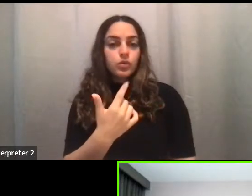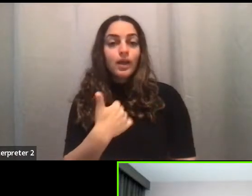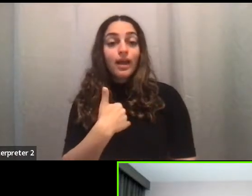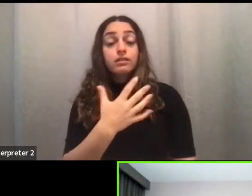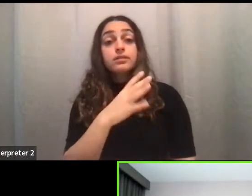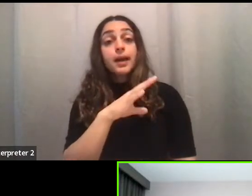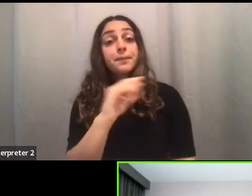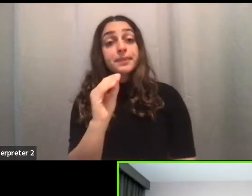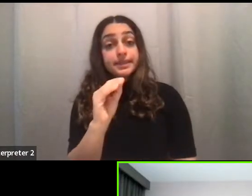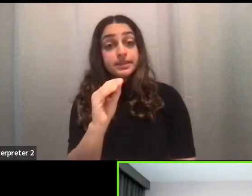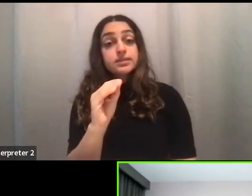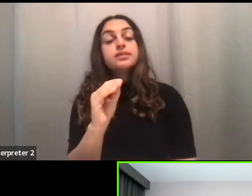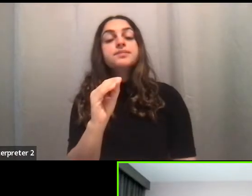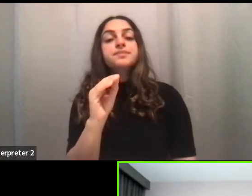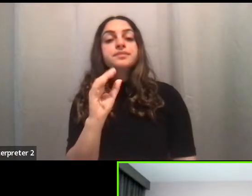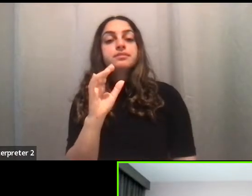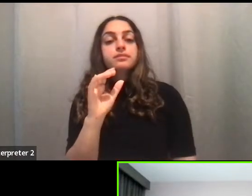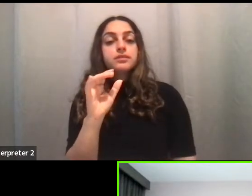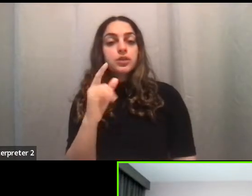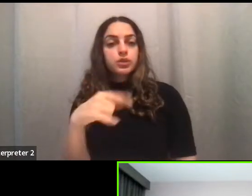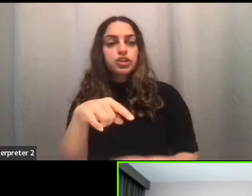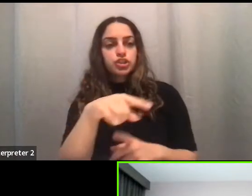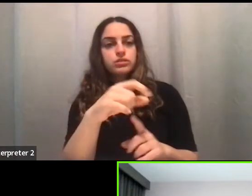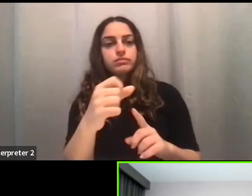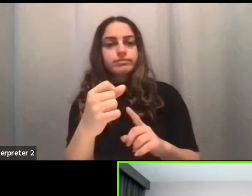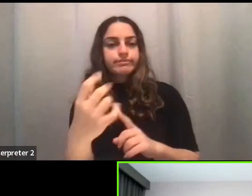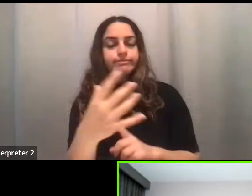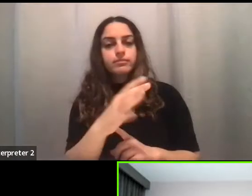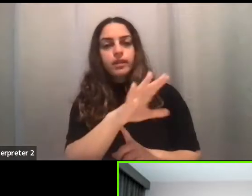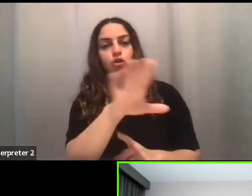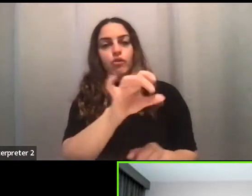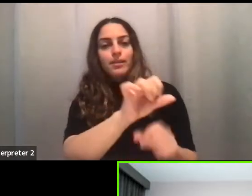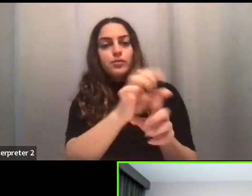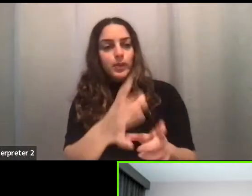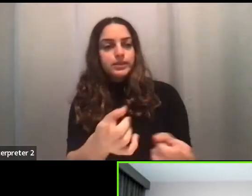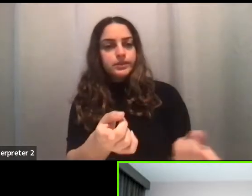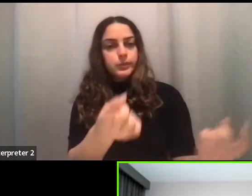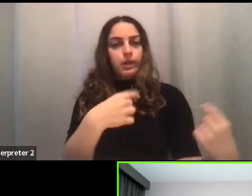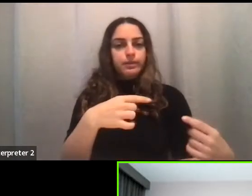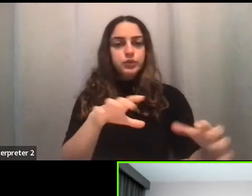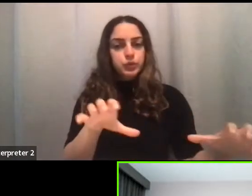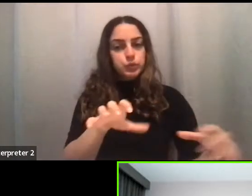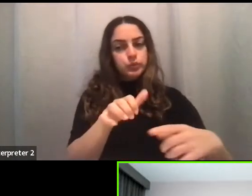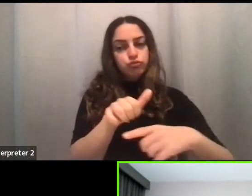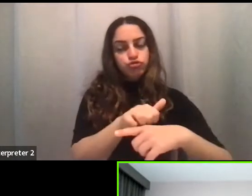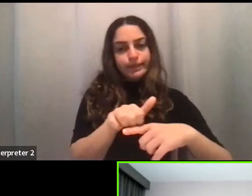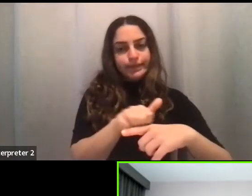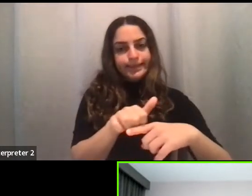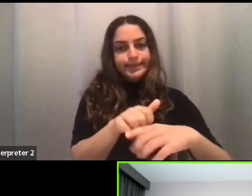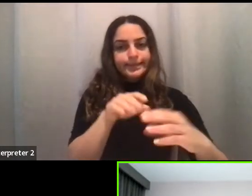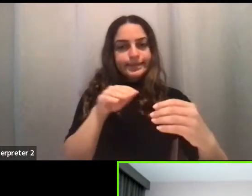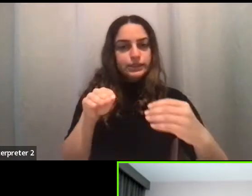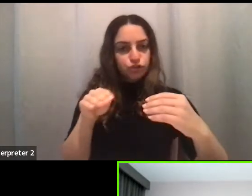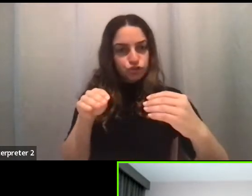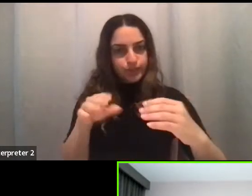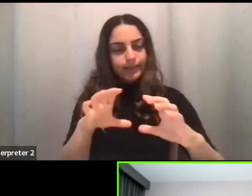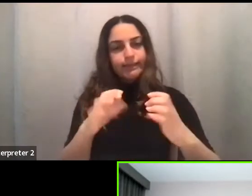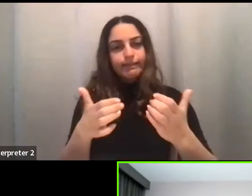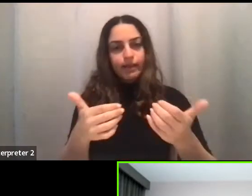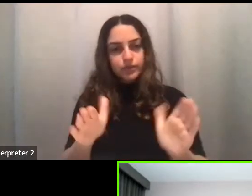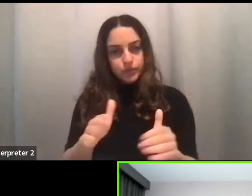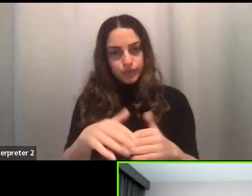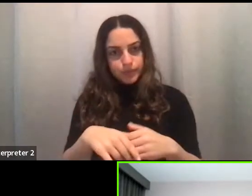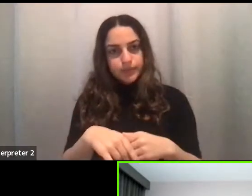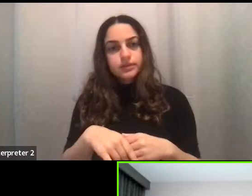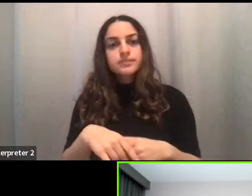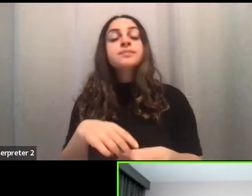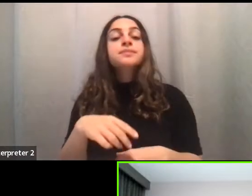sending in their own employees to do some of the training and teaching in the classrooms and they